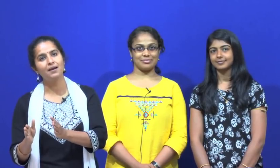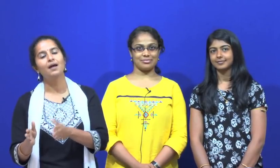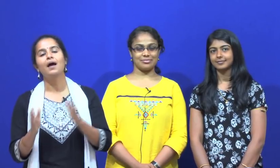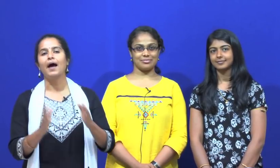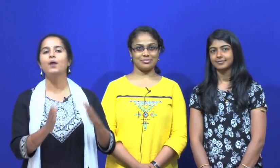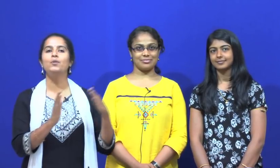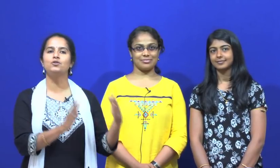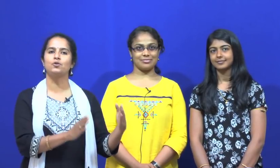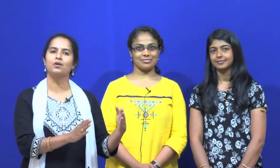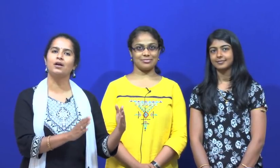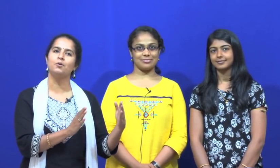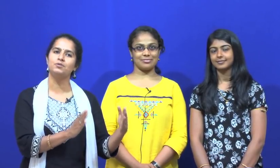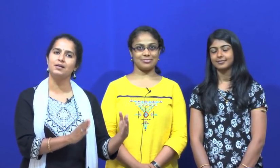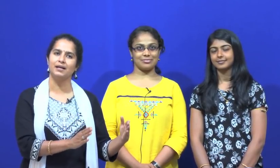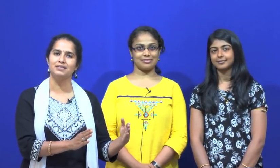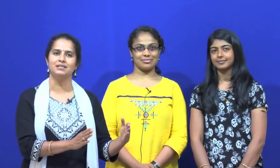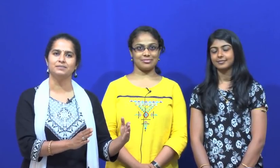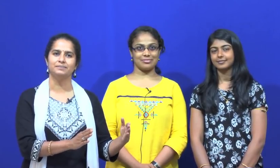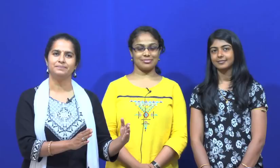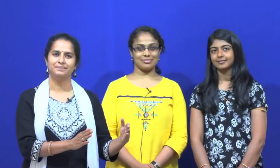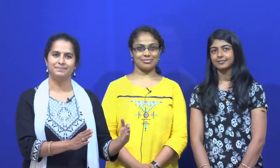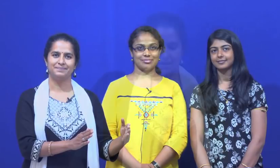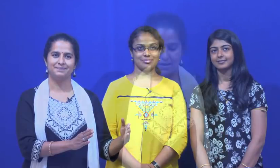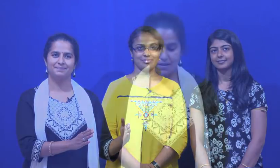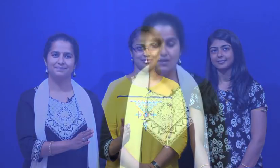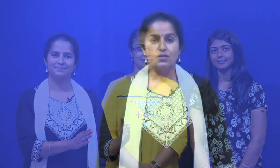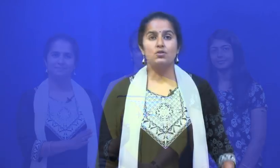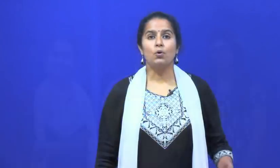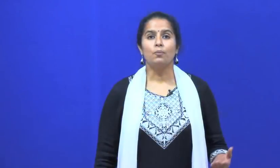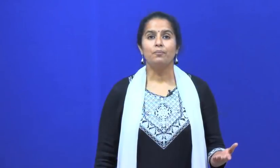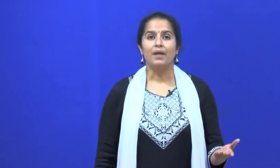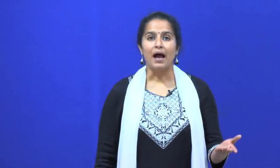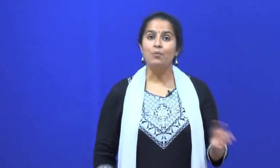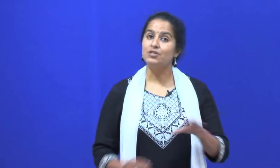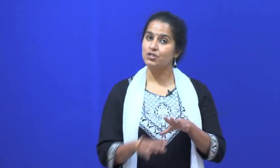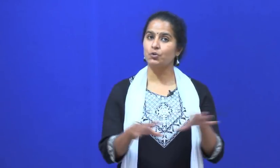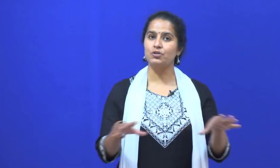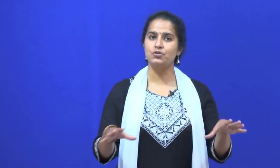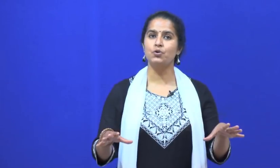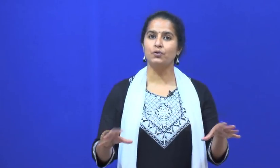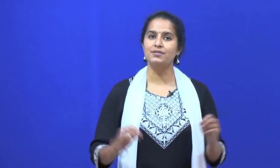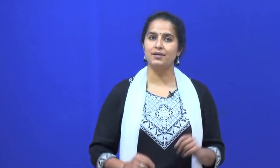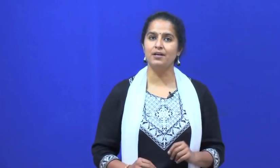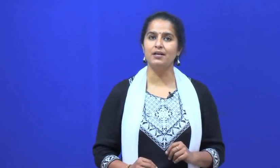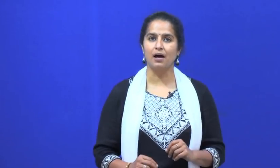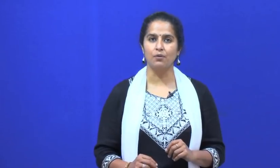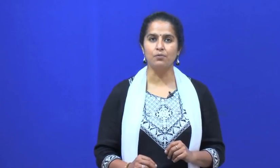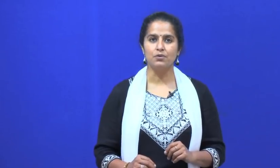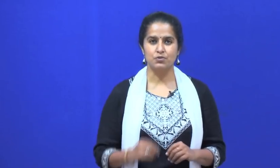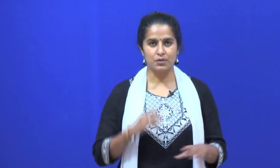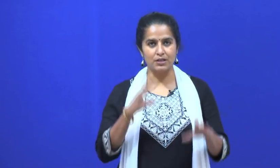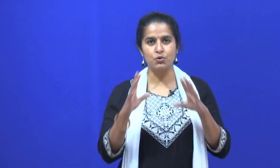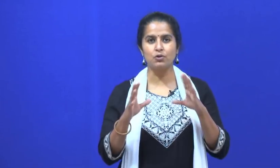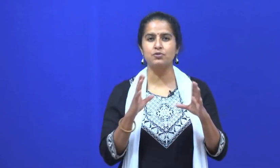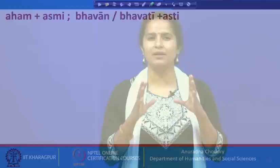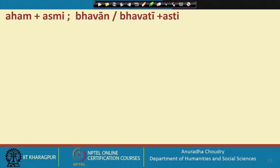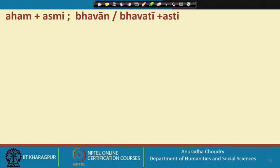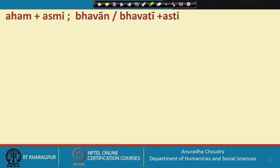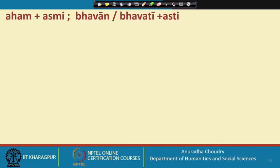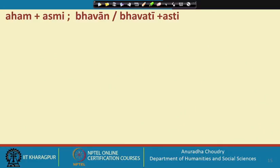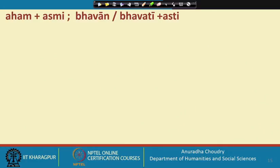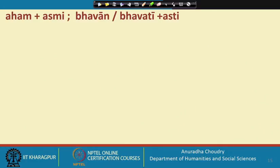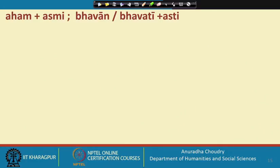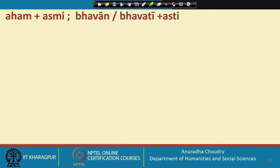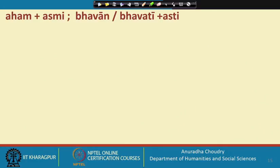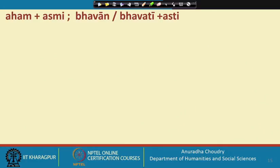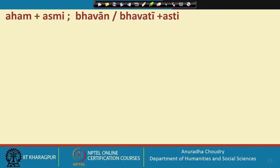a man and when you're talking about a lady. So, I will just show this to you on the screen now so that you also get